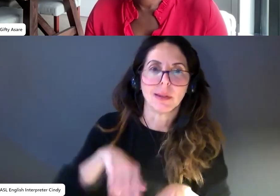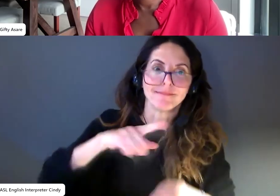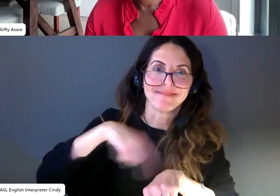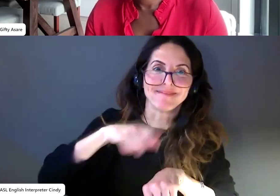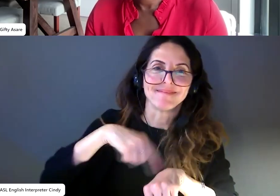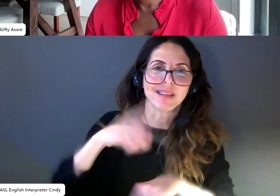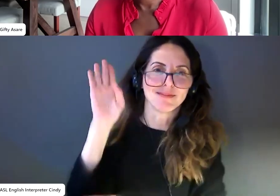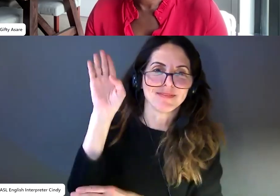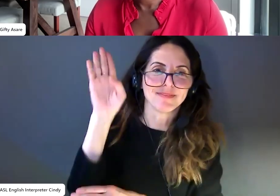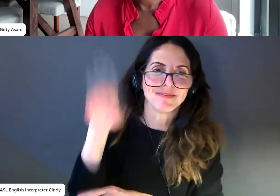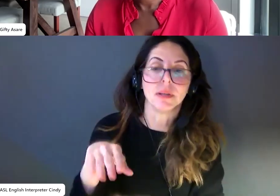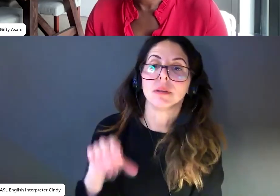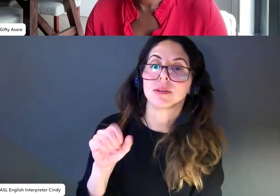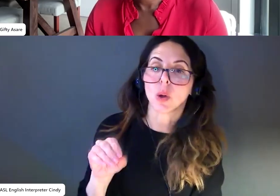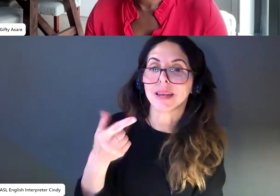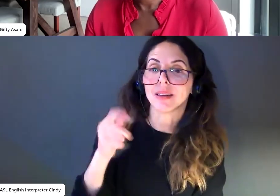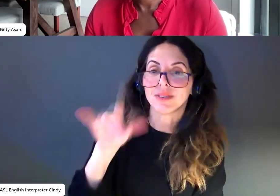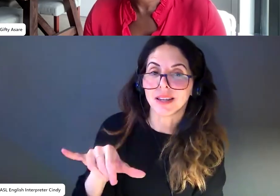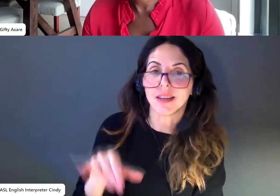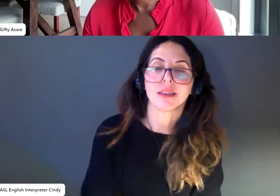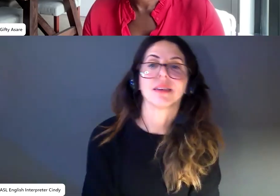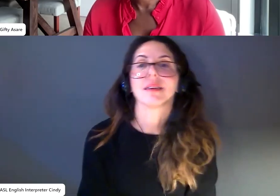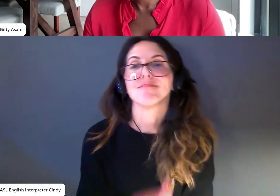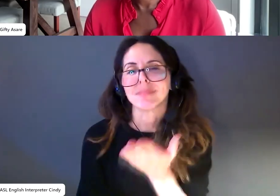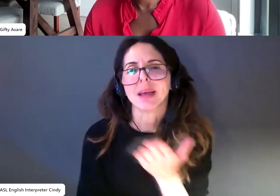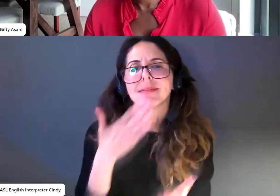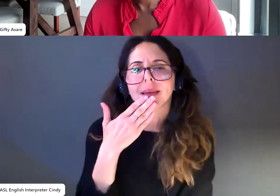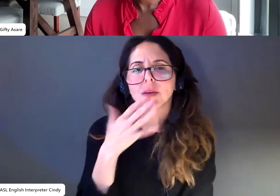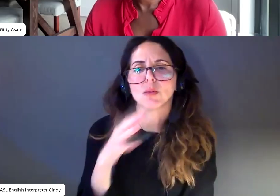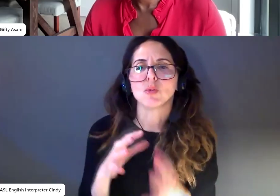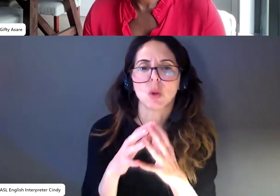So, Gifty, Dr. Asare, thank you so much for being with us today. I really appreciate it.